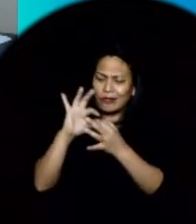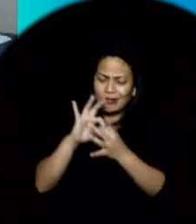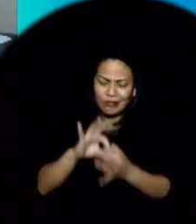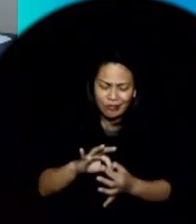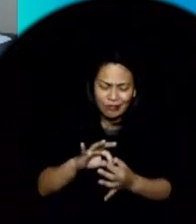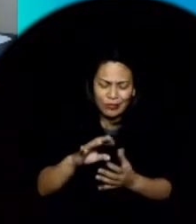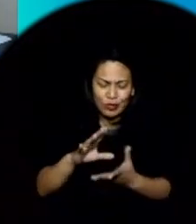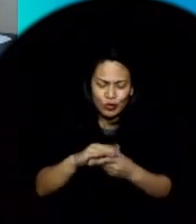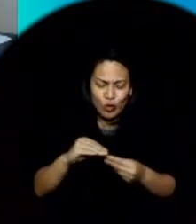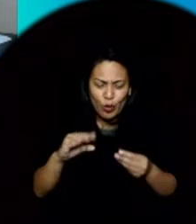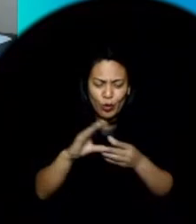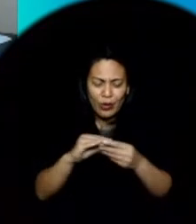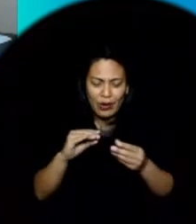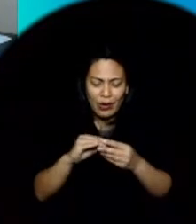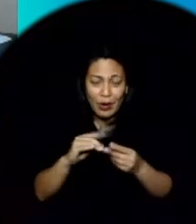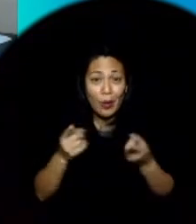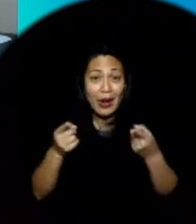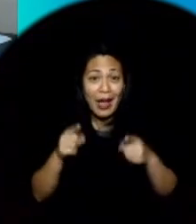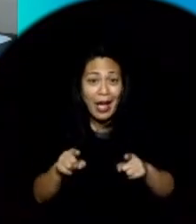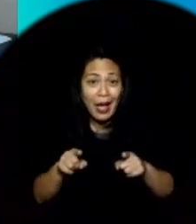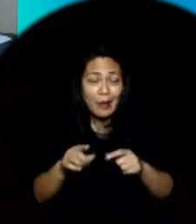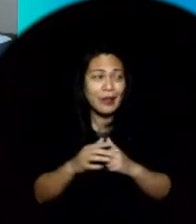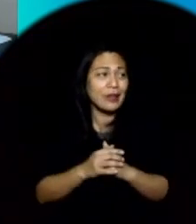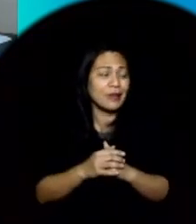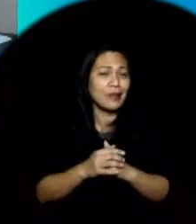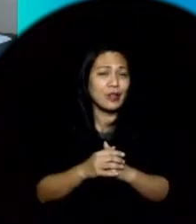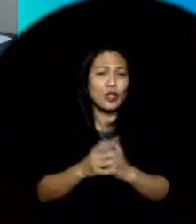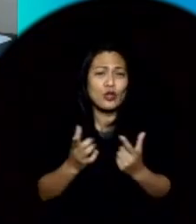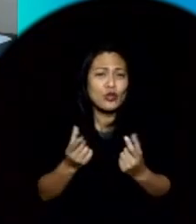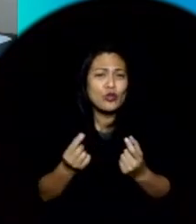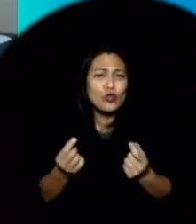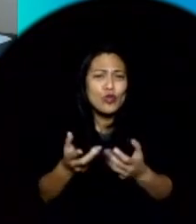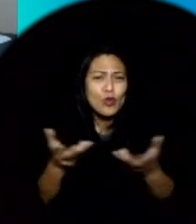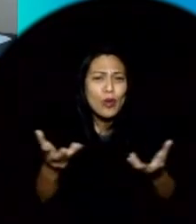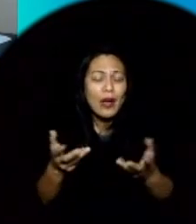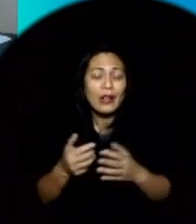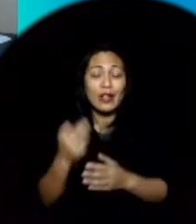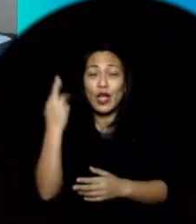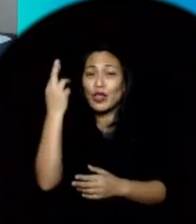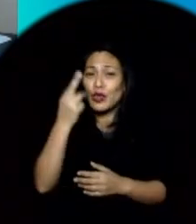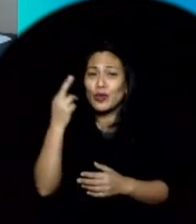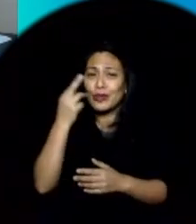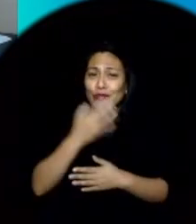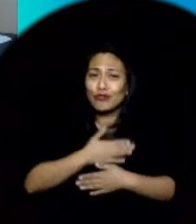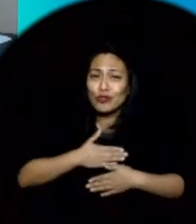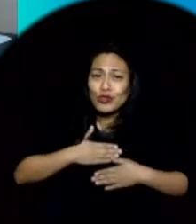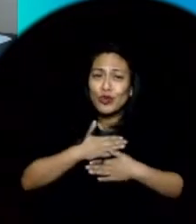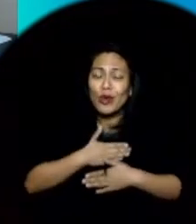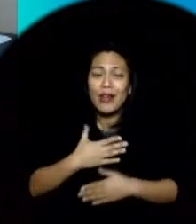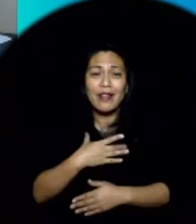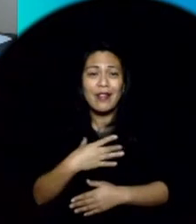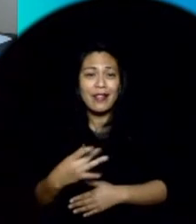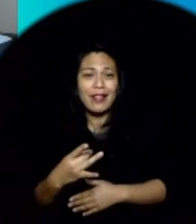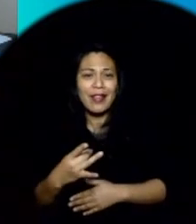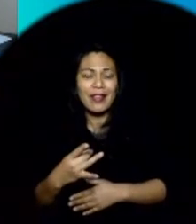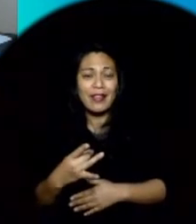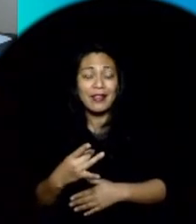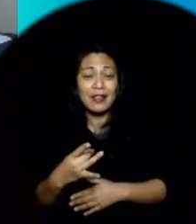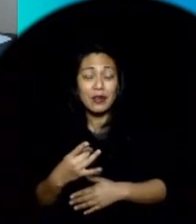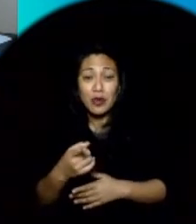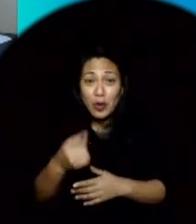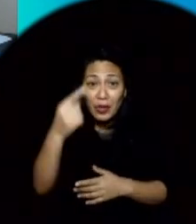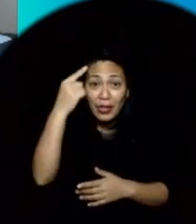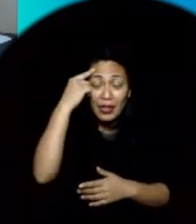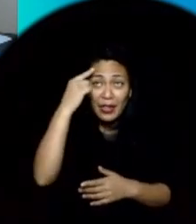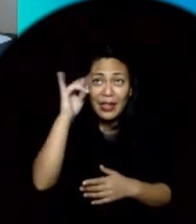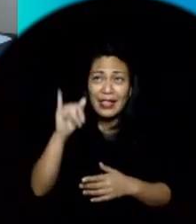about where it occurred, what you were doing, why you liked it, but then start thinking